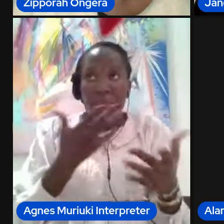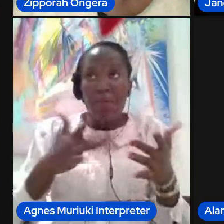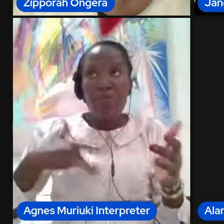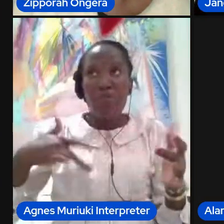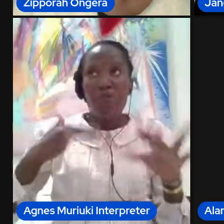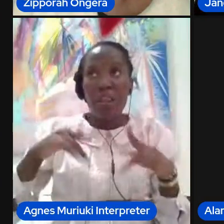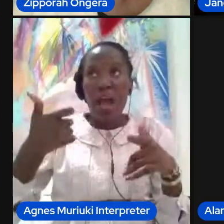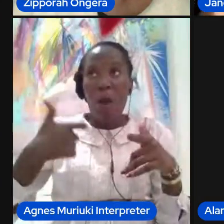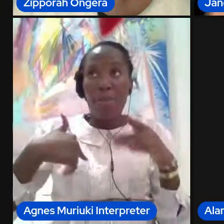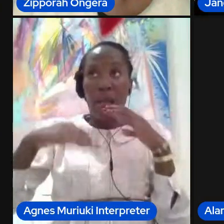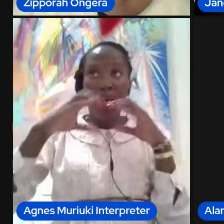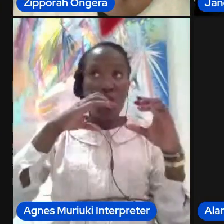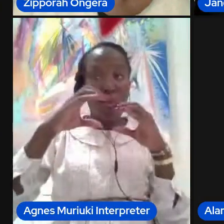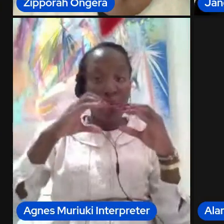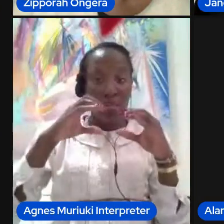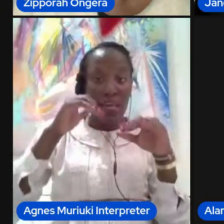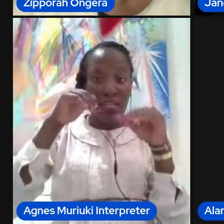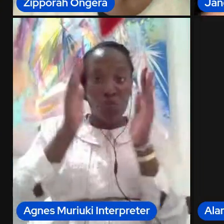with the audiences,